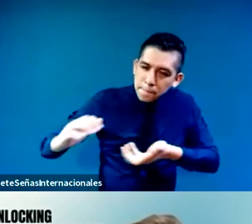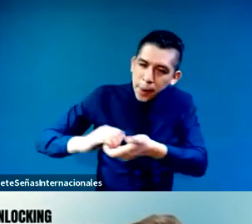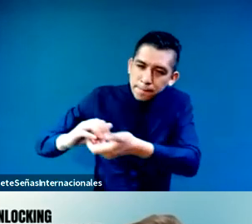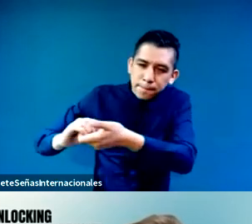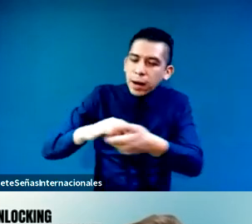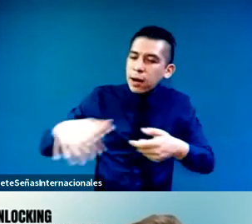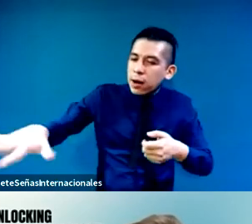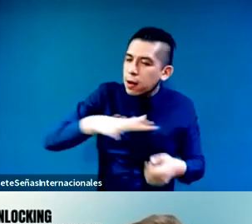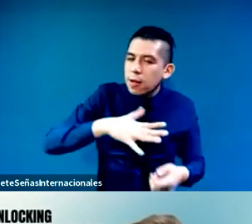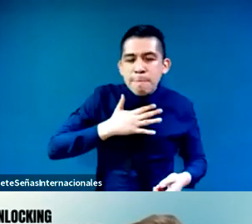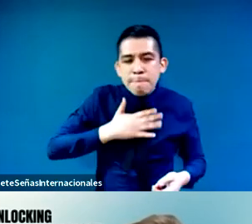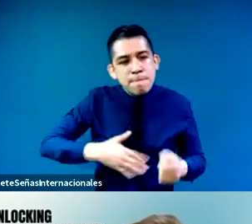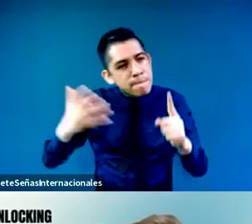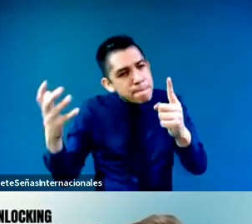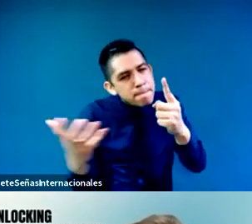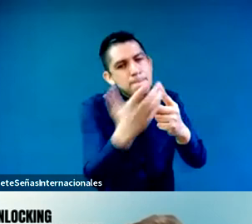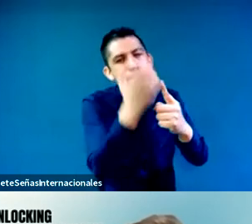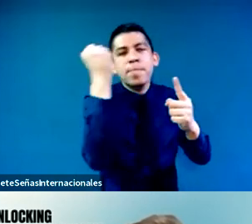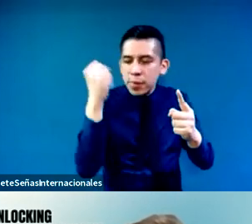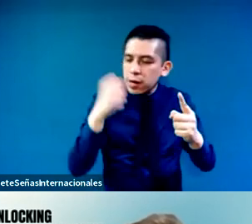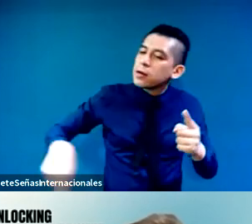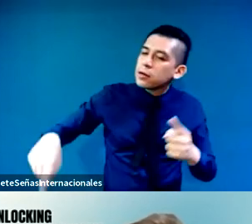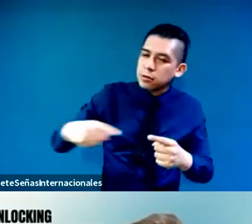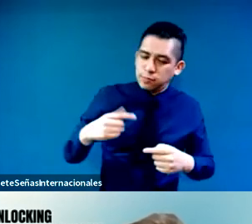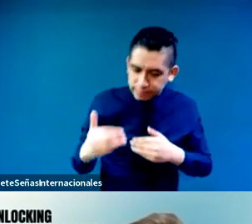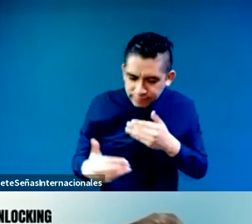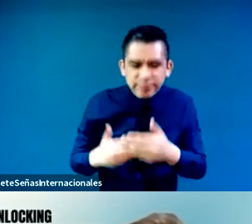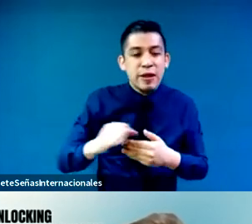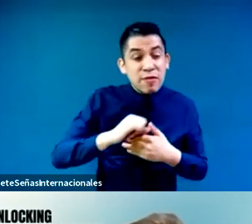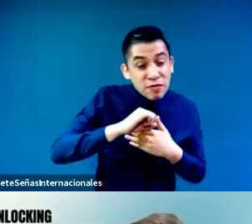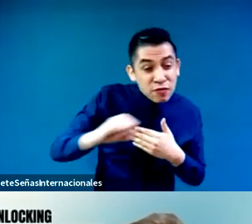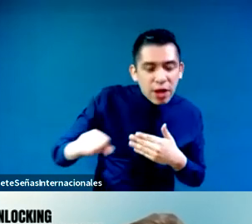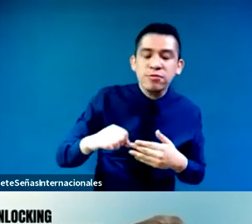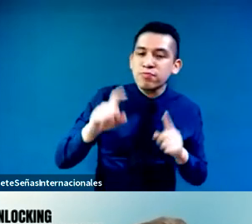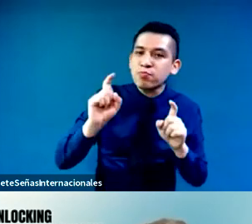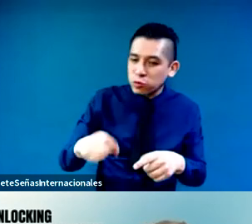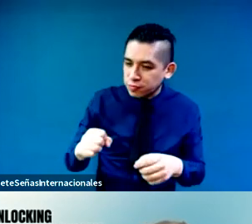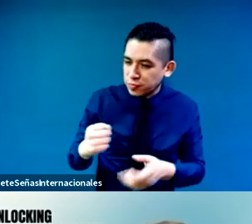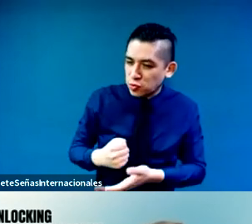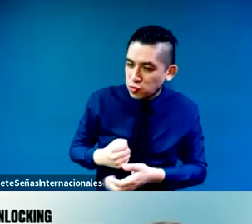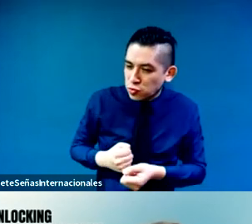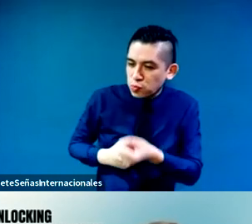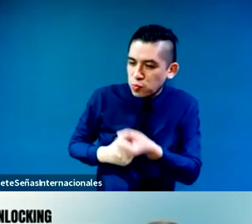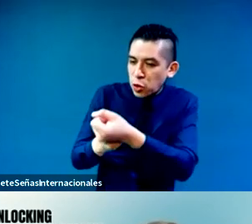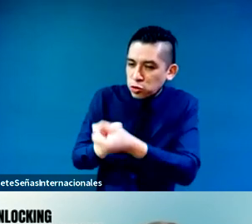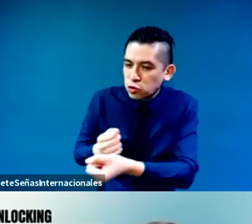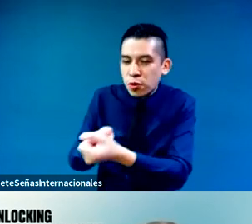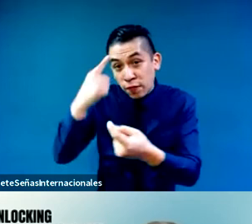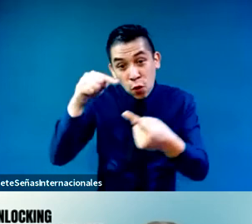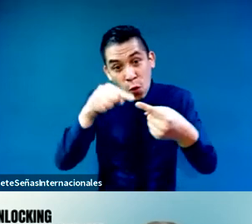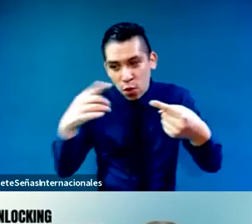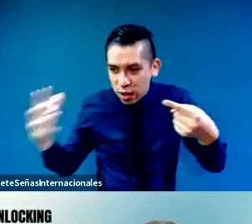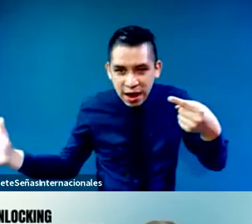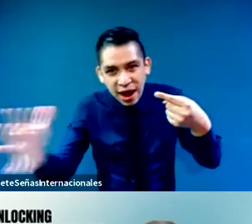accelerate and propel progress towards this transformative feminist vision of economic justice and